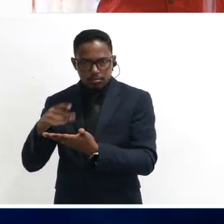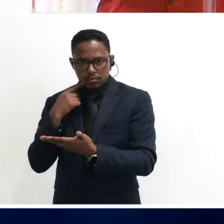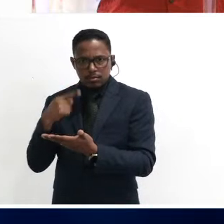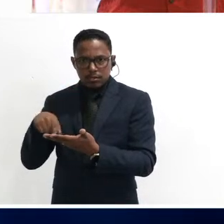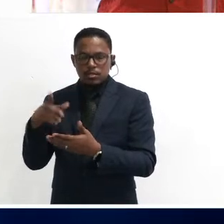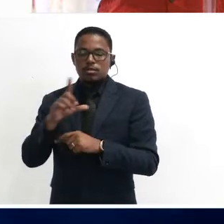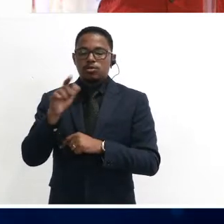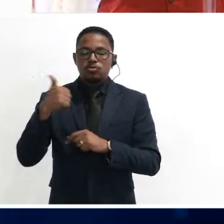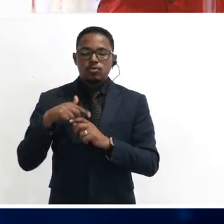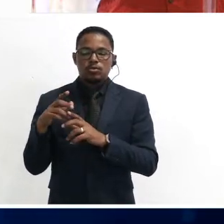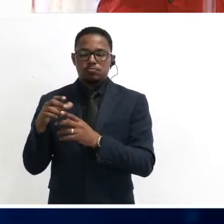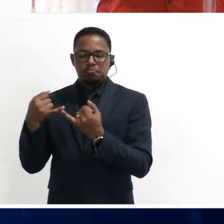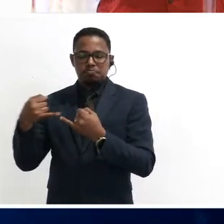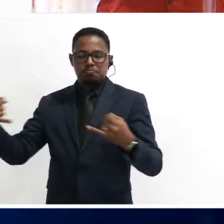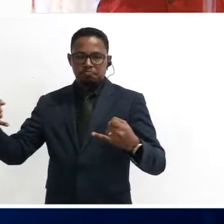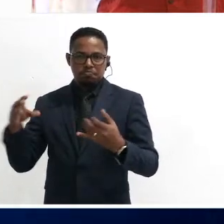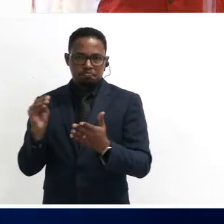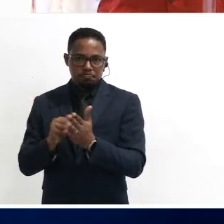So